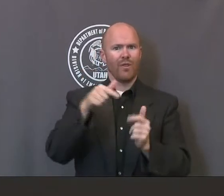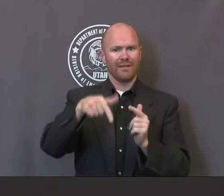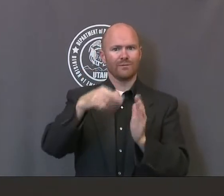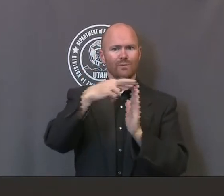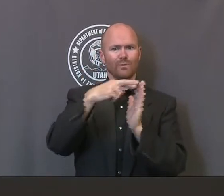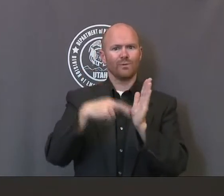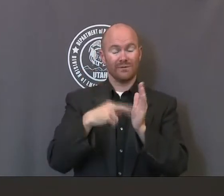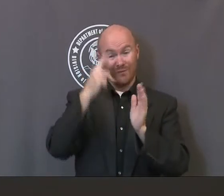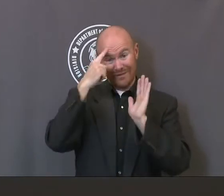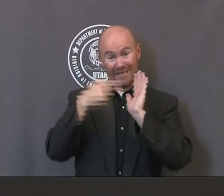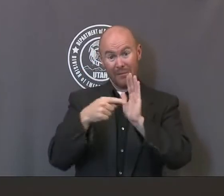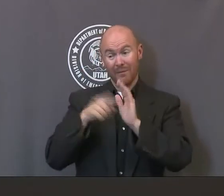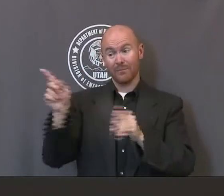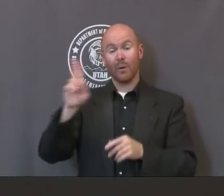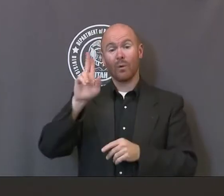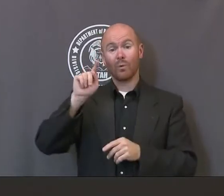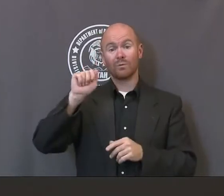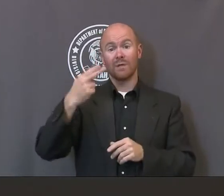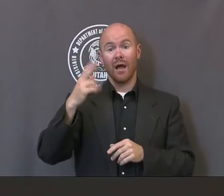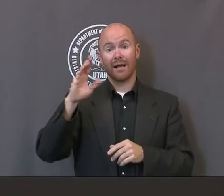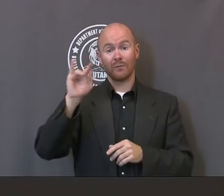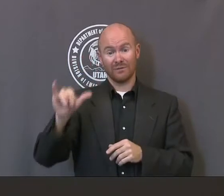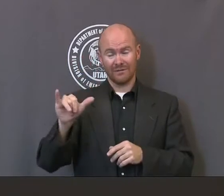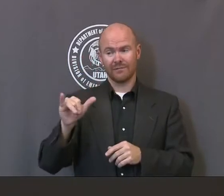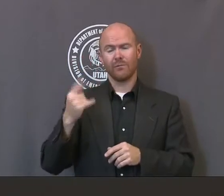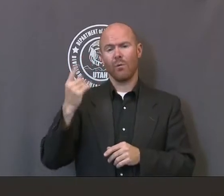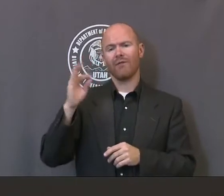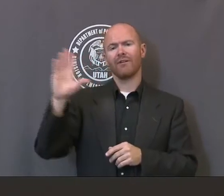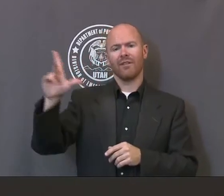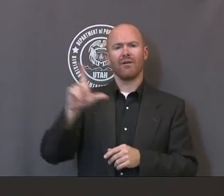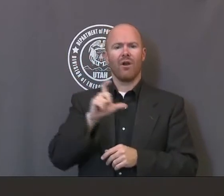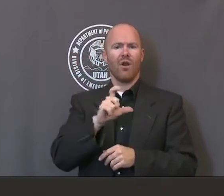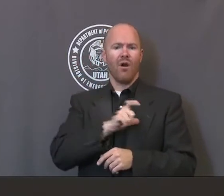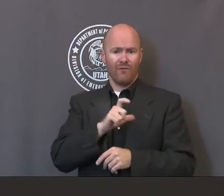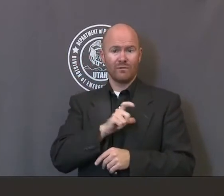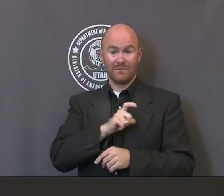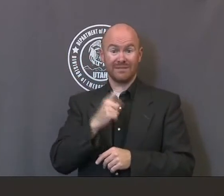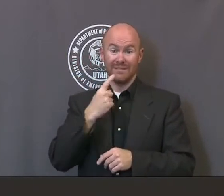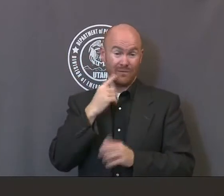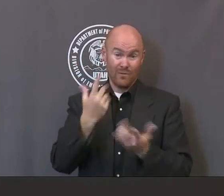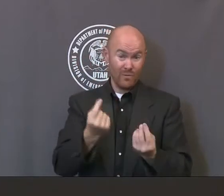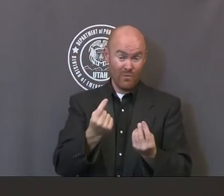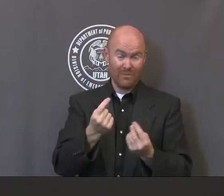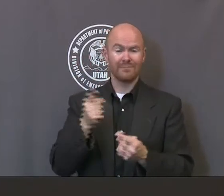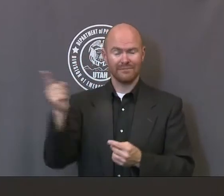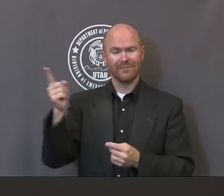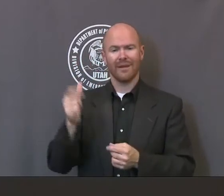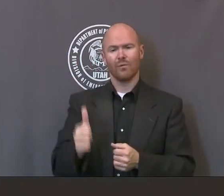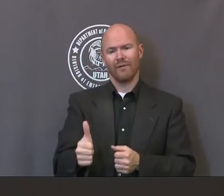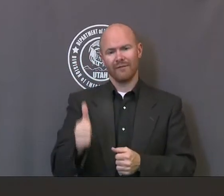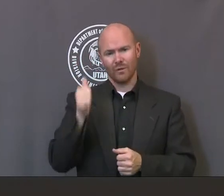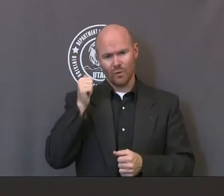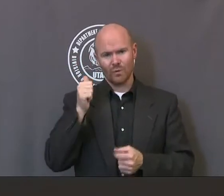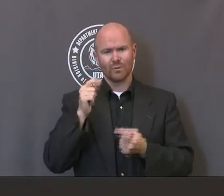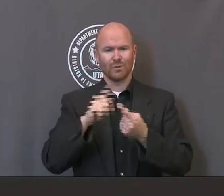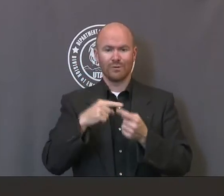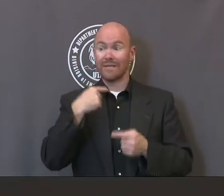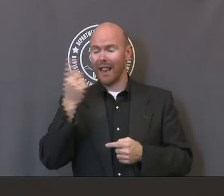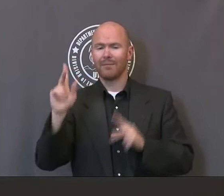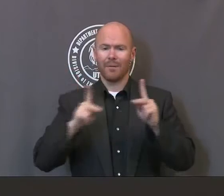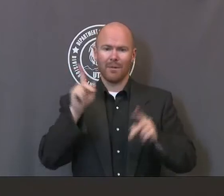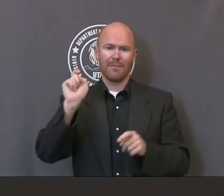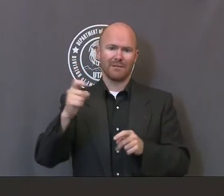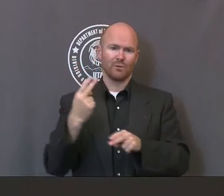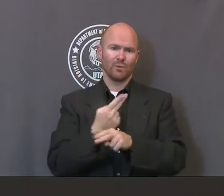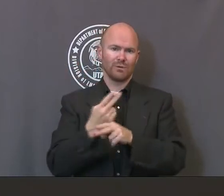in Utah County, when they implemented a mask order, one of their law enforcement agencies came right out and said they were refusing to enforce it. And I